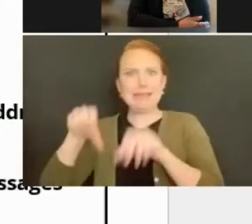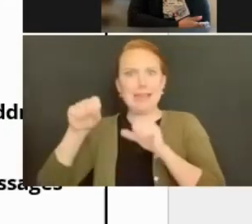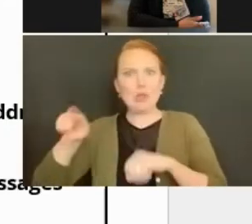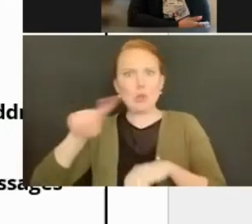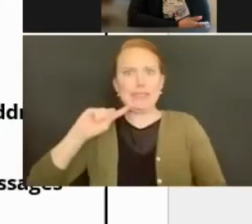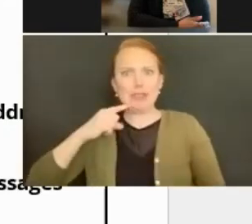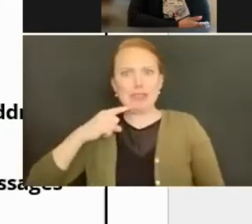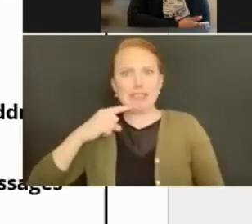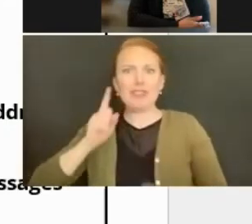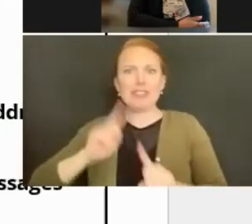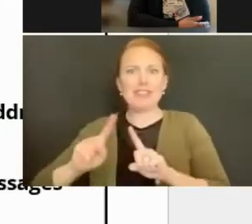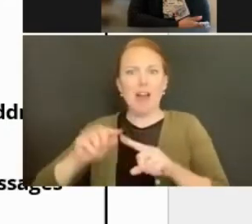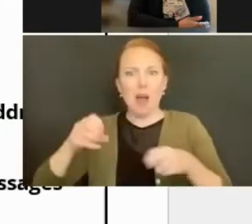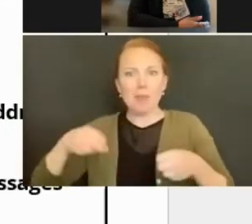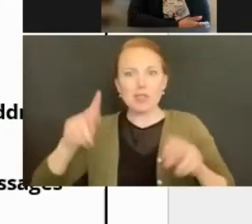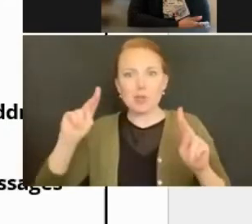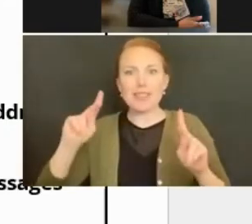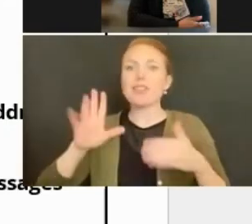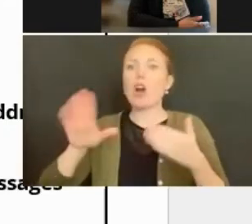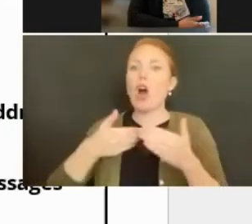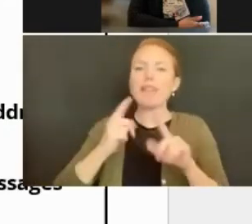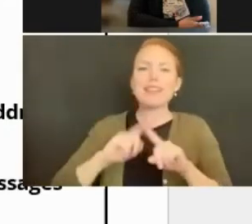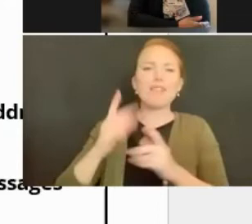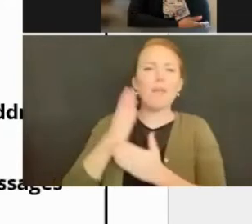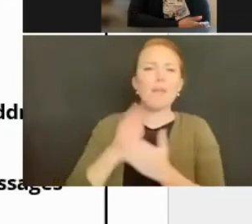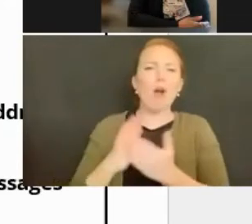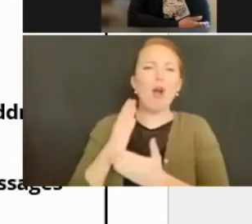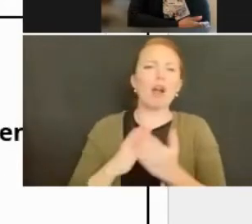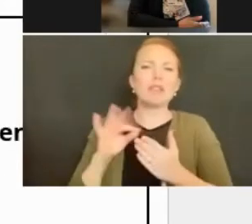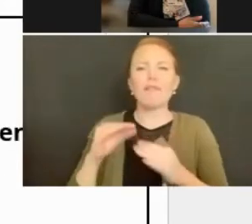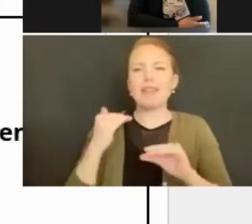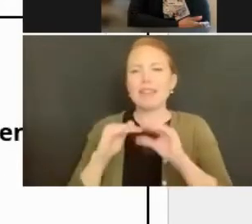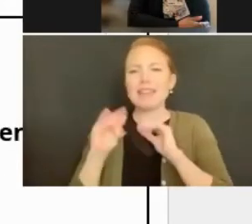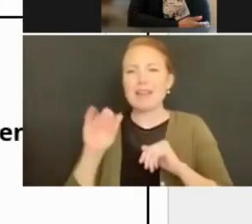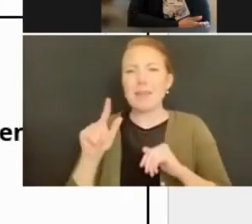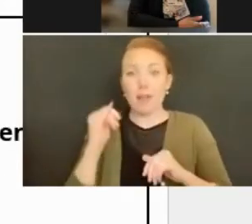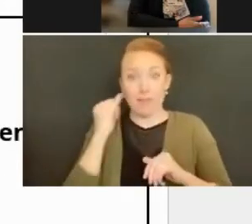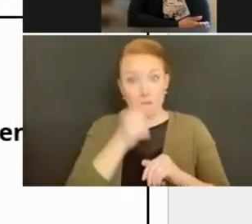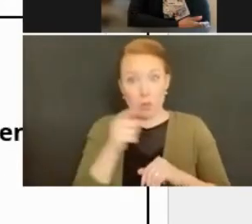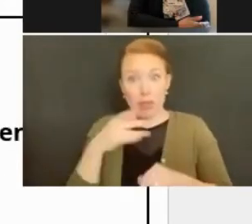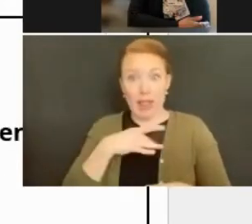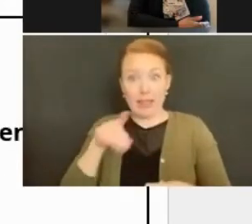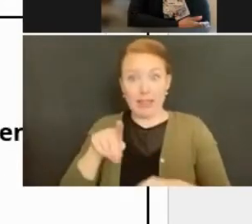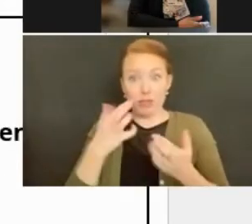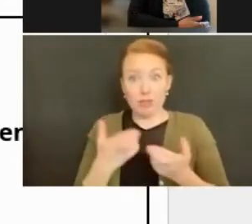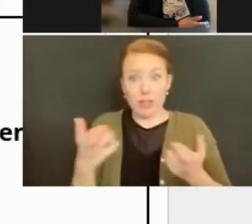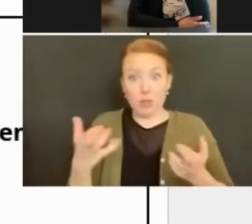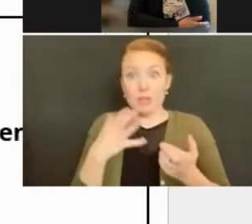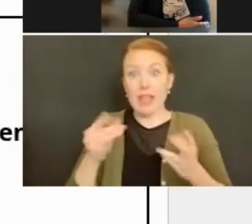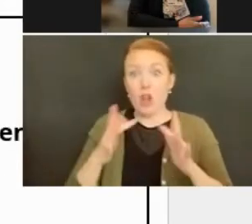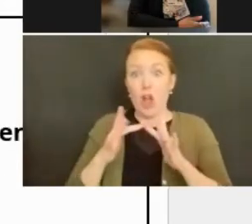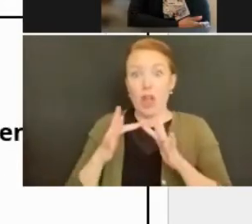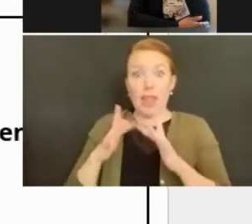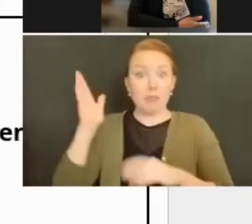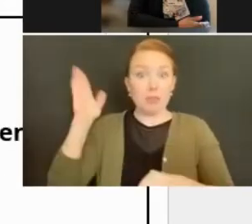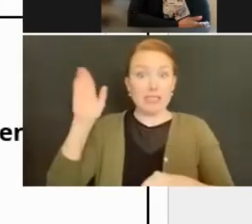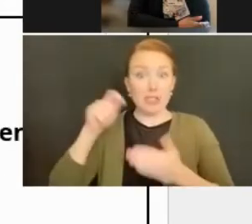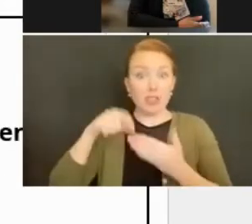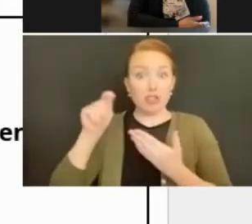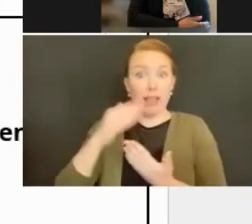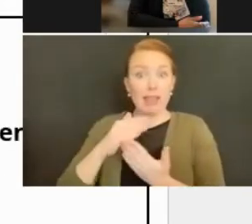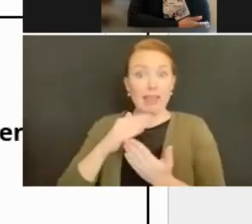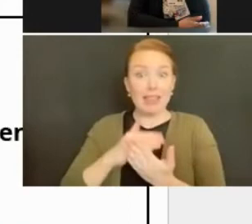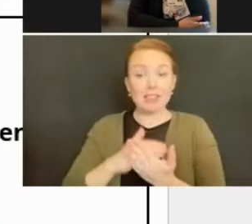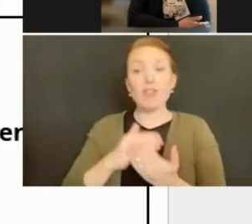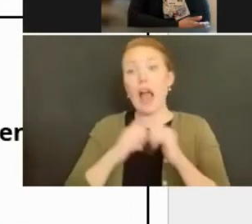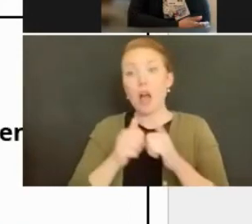opportunities. All the major parts of an email. If you like this resource and an online presentation checklist for how to write or